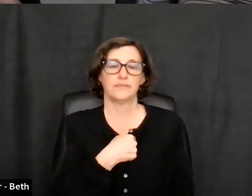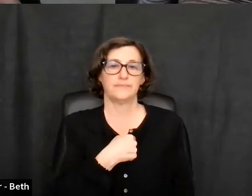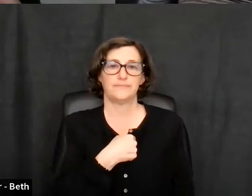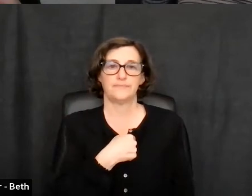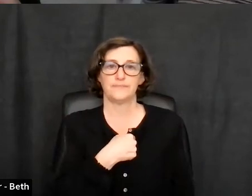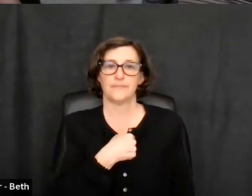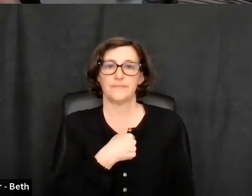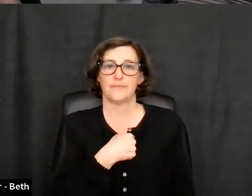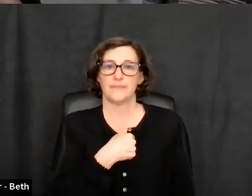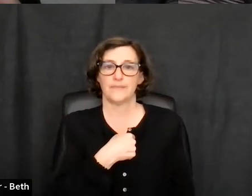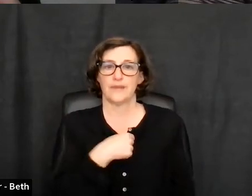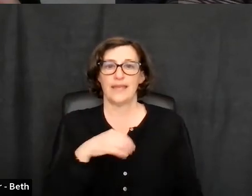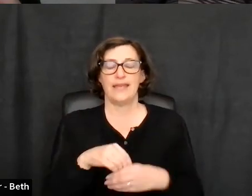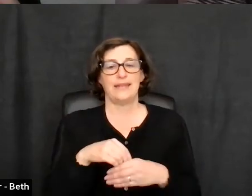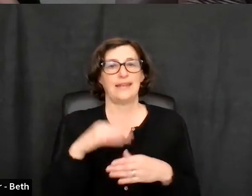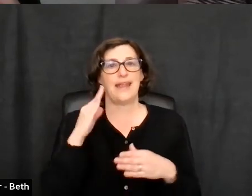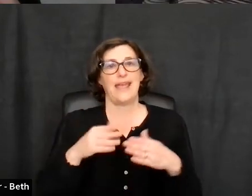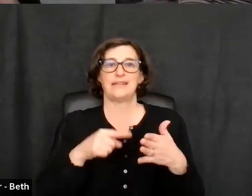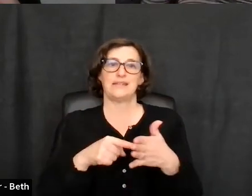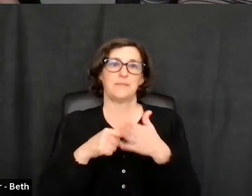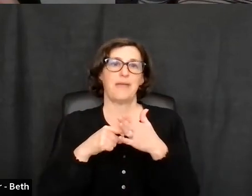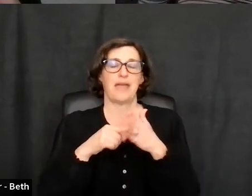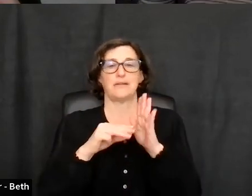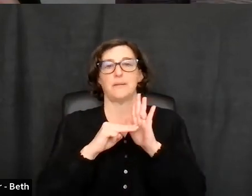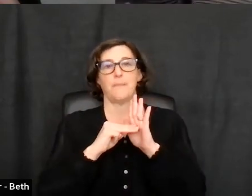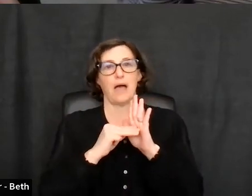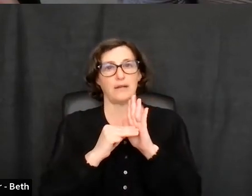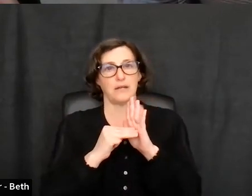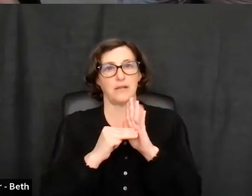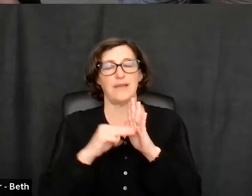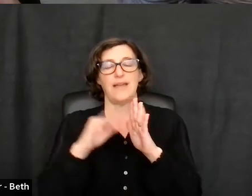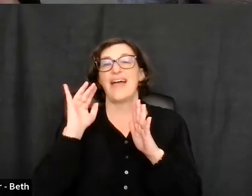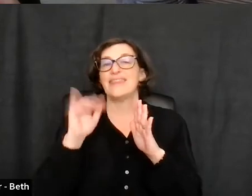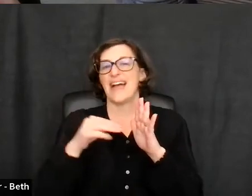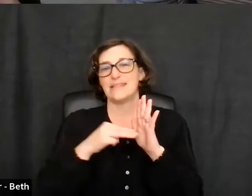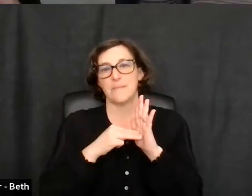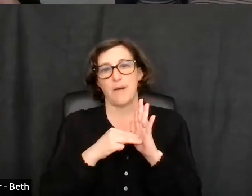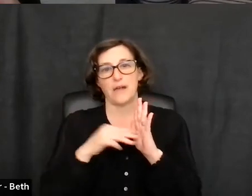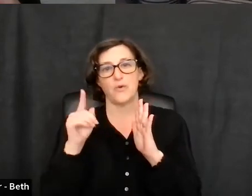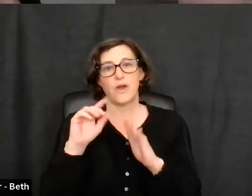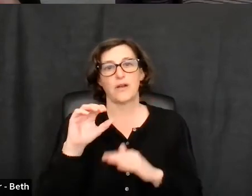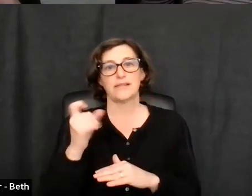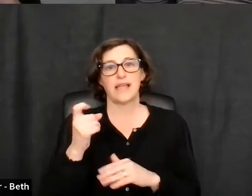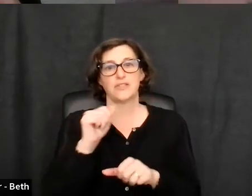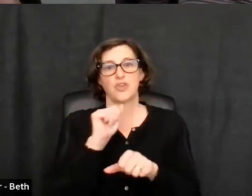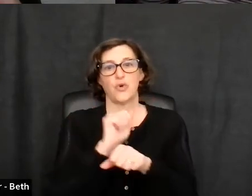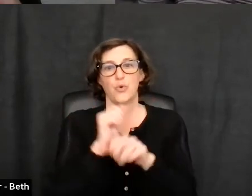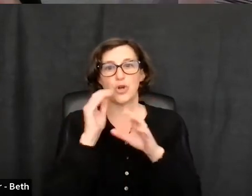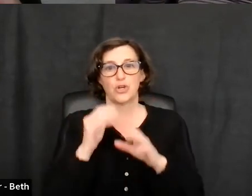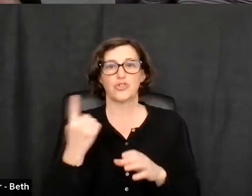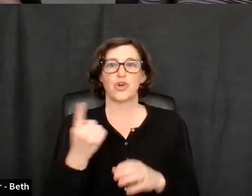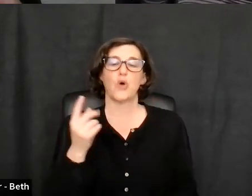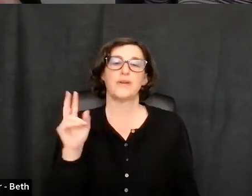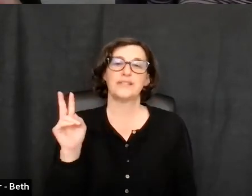in an end-demand model, which is a model where sex workers are viewed as always victims,